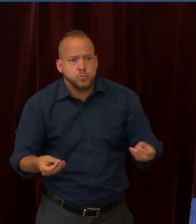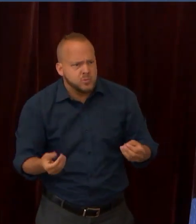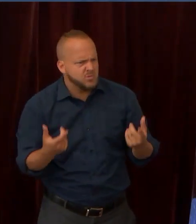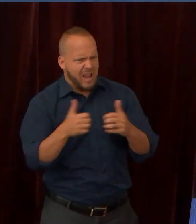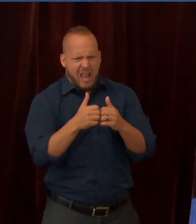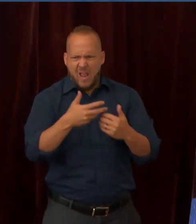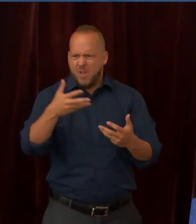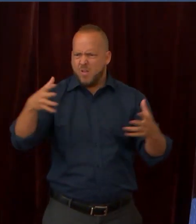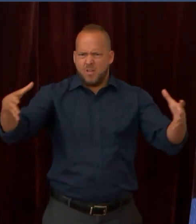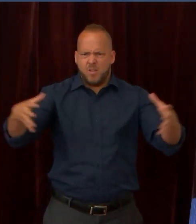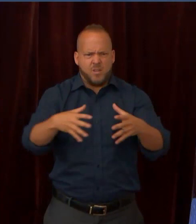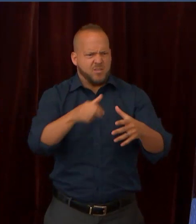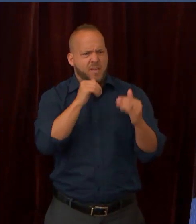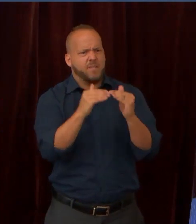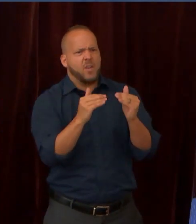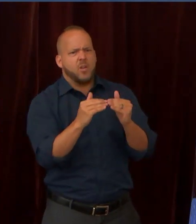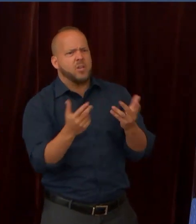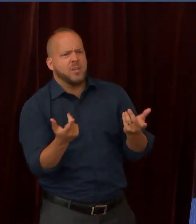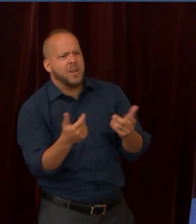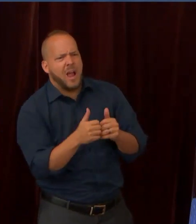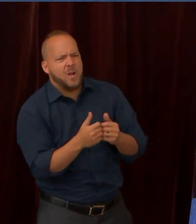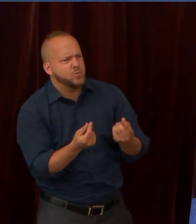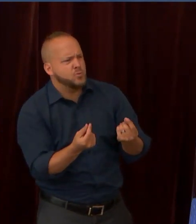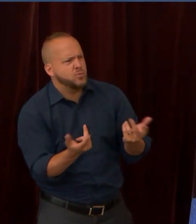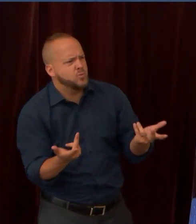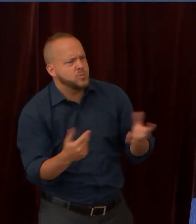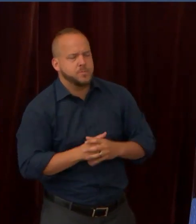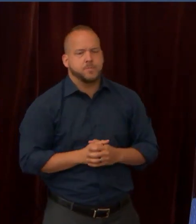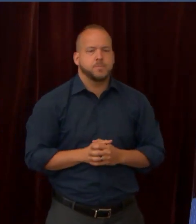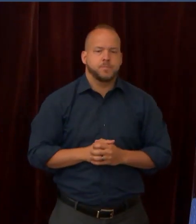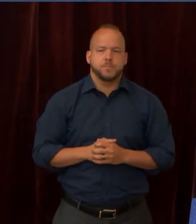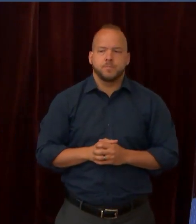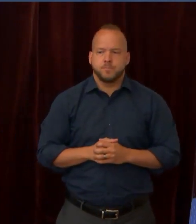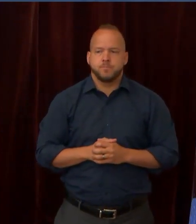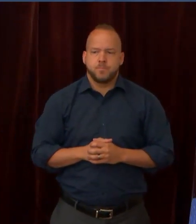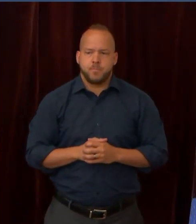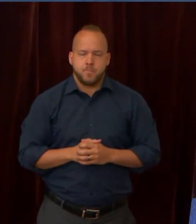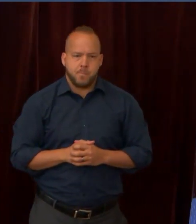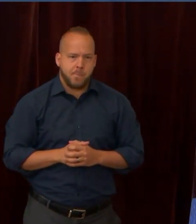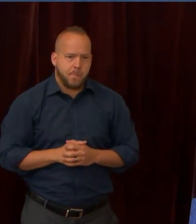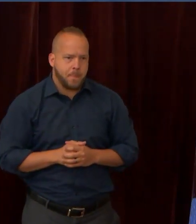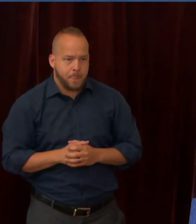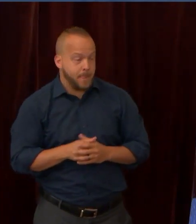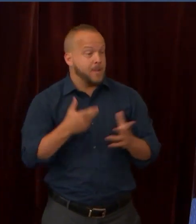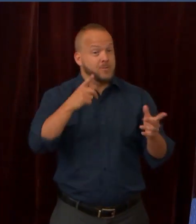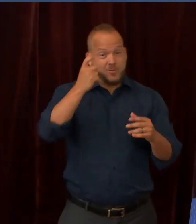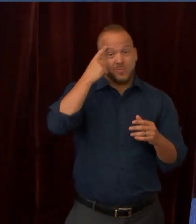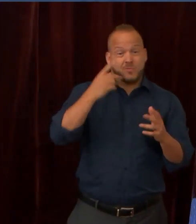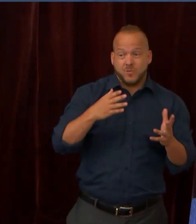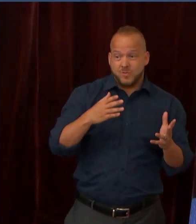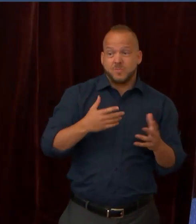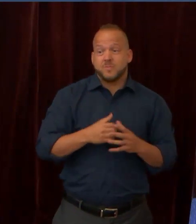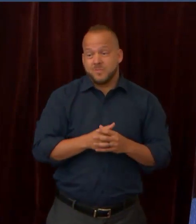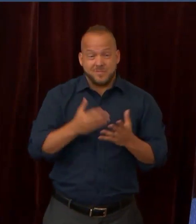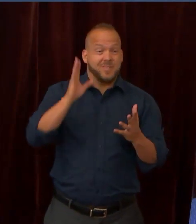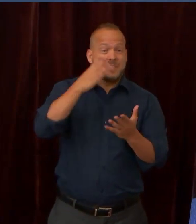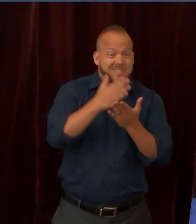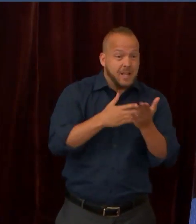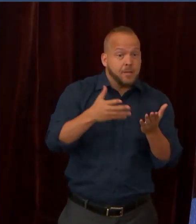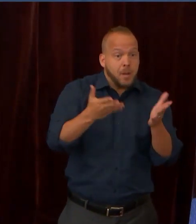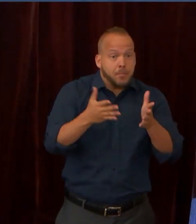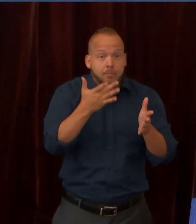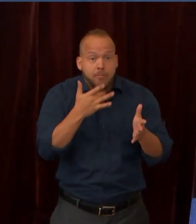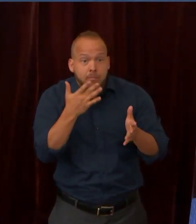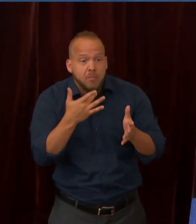for areas that don't have space, I would hope that other congregations perhaps might be able to share